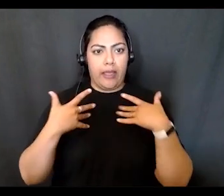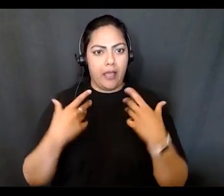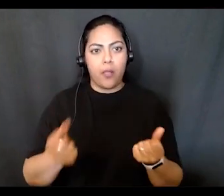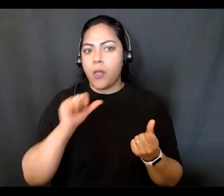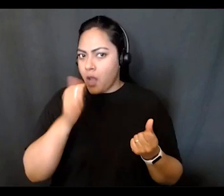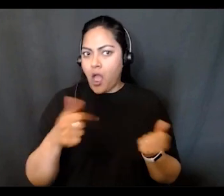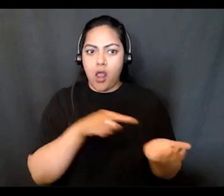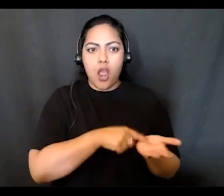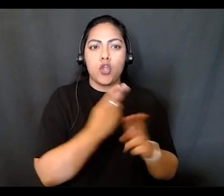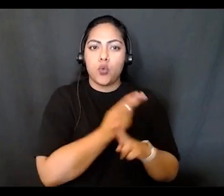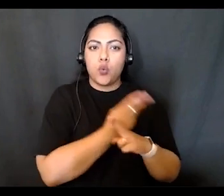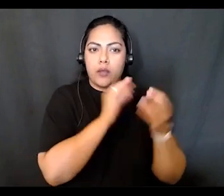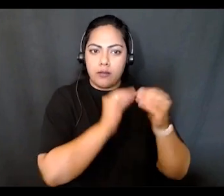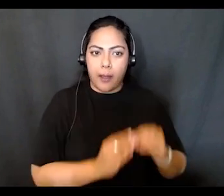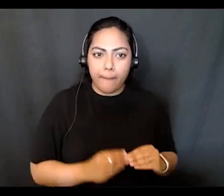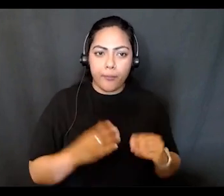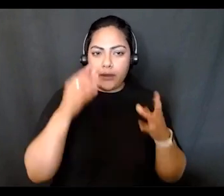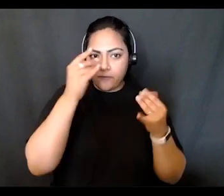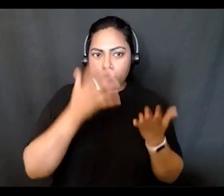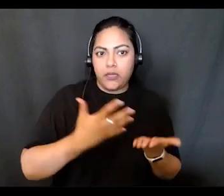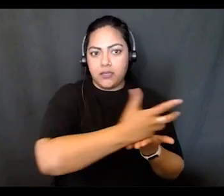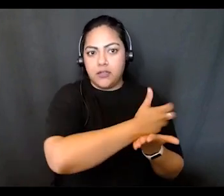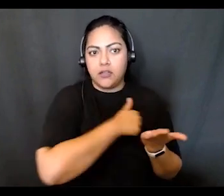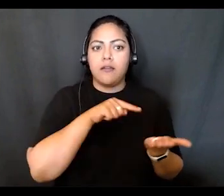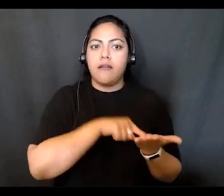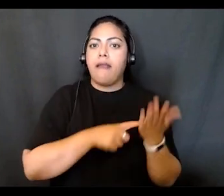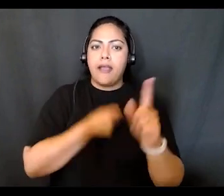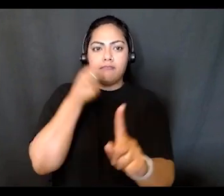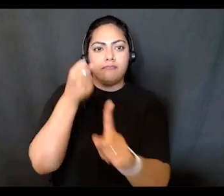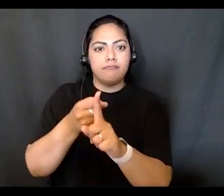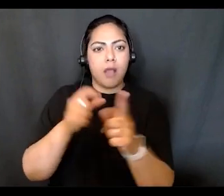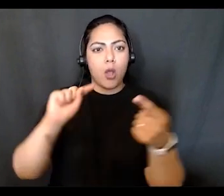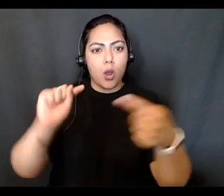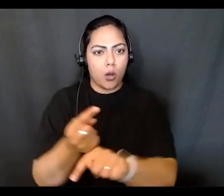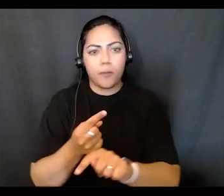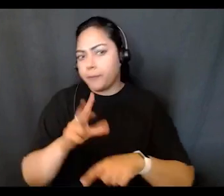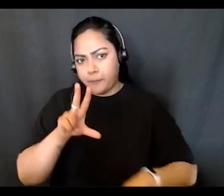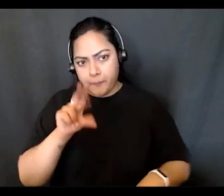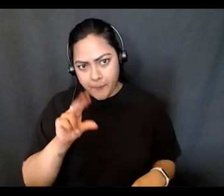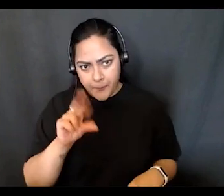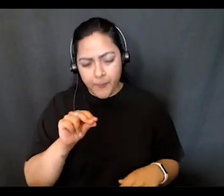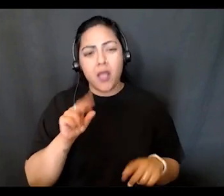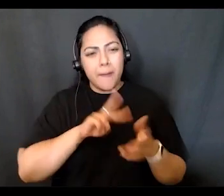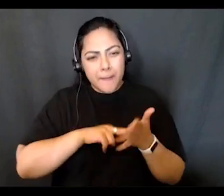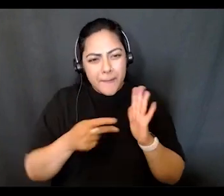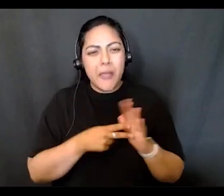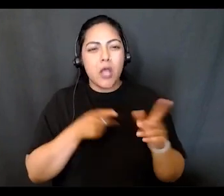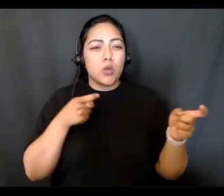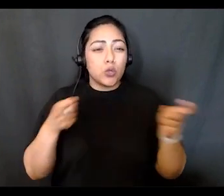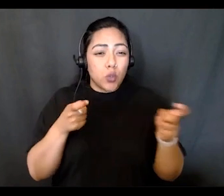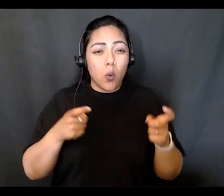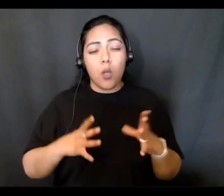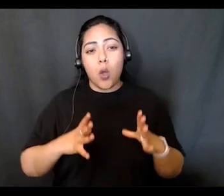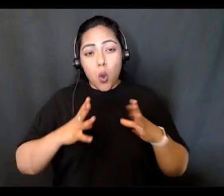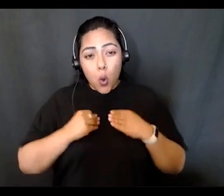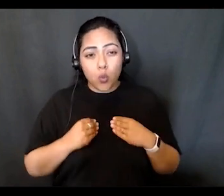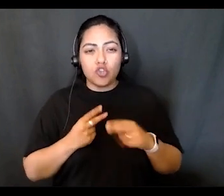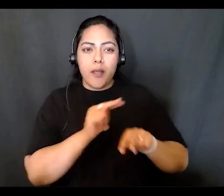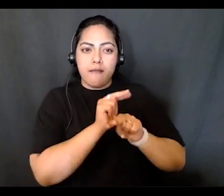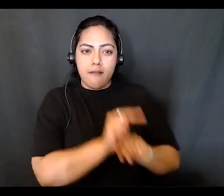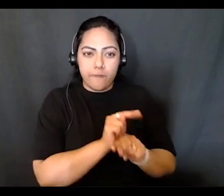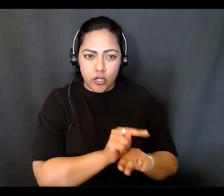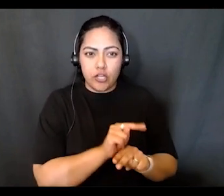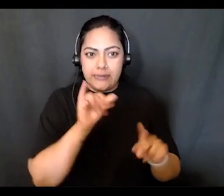harm, and that there is a really good community data oversight and governance and control and ownership over